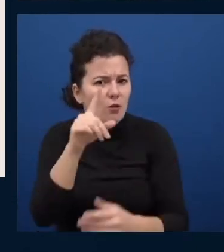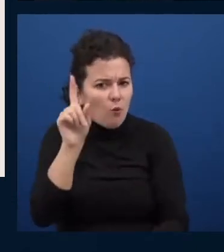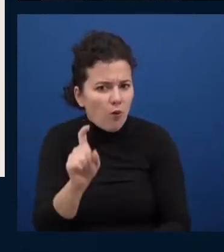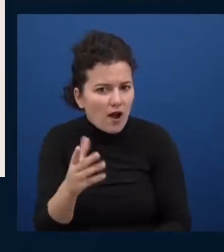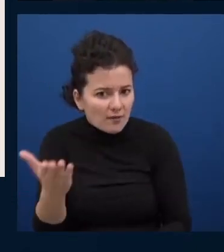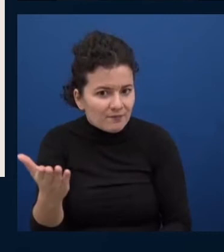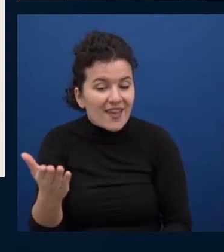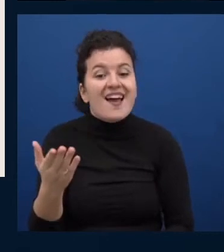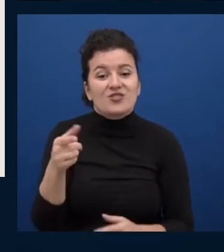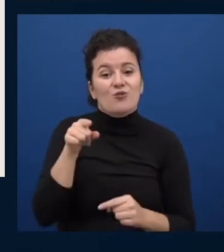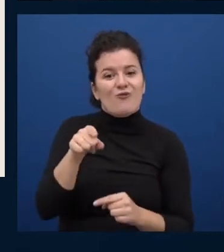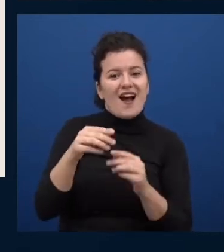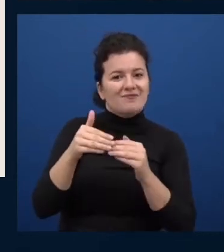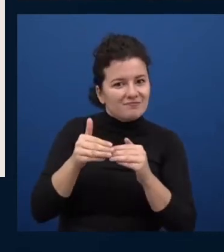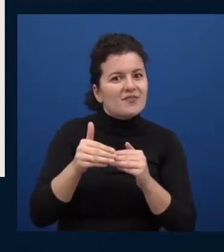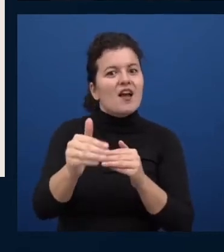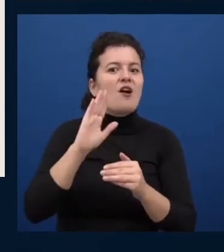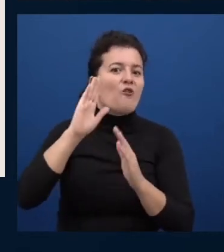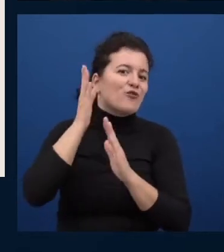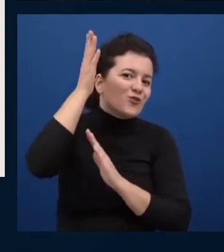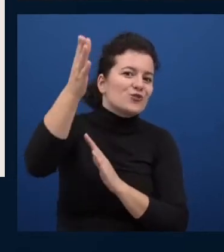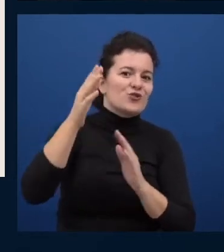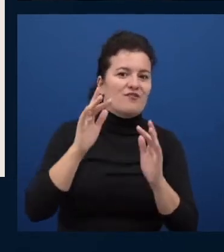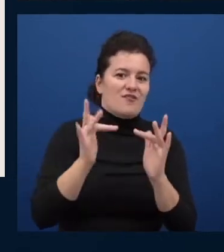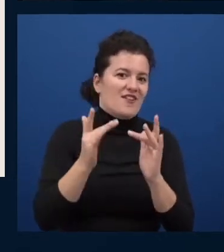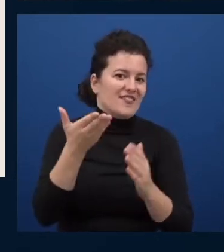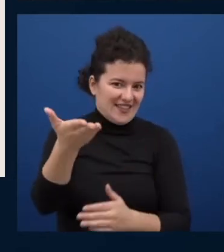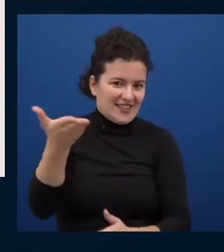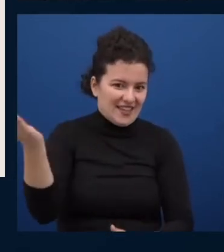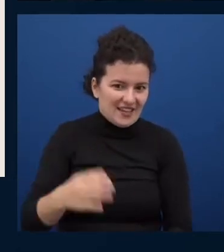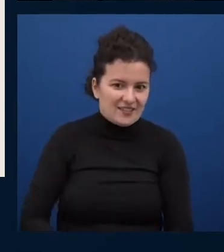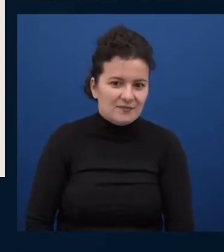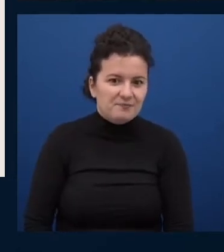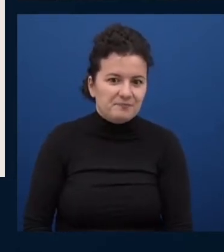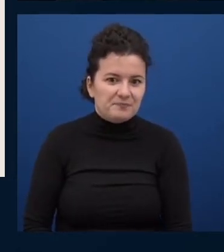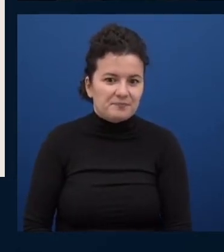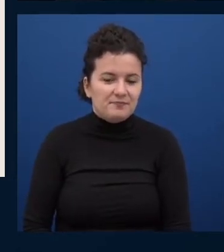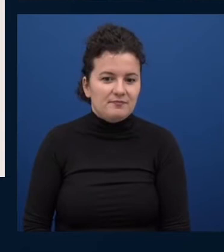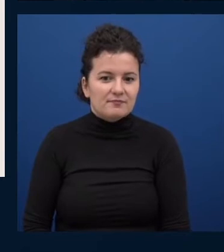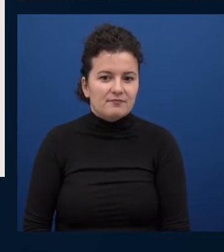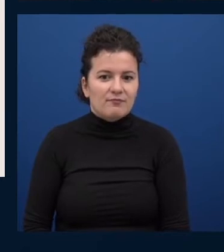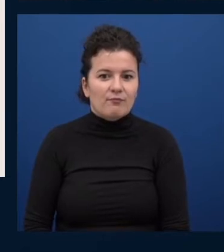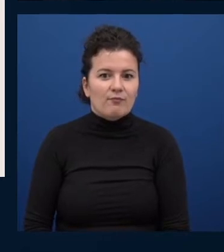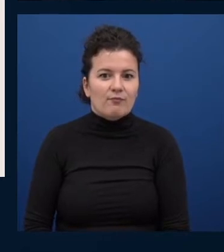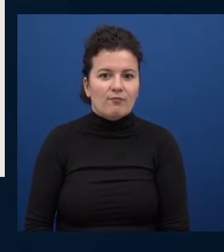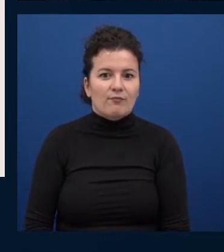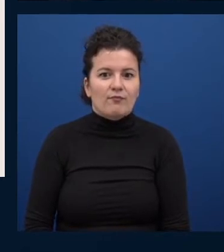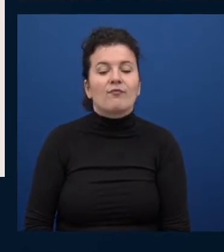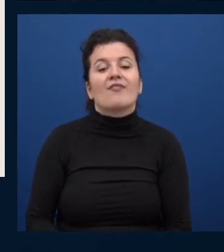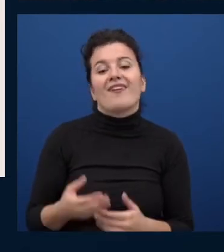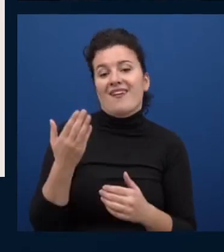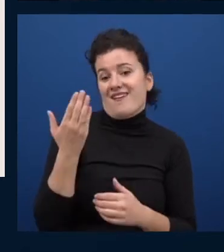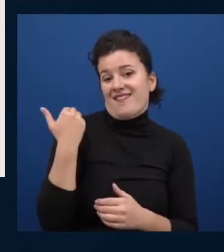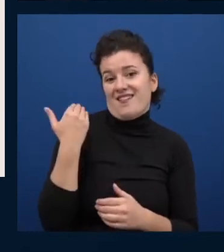.NET, and there won't be any new versions of .NET Framework. We know that the latest version of the web framework from Microsoft